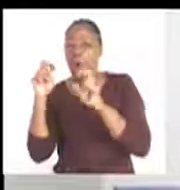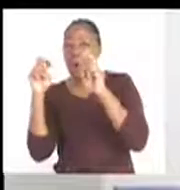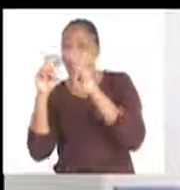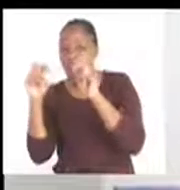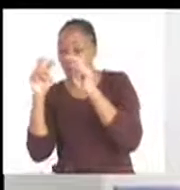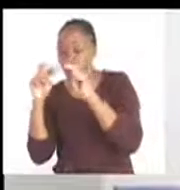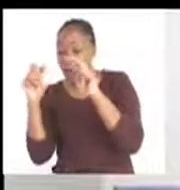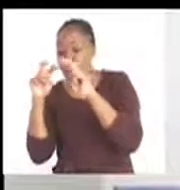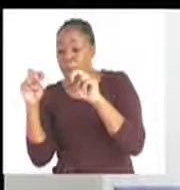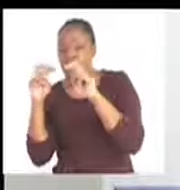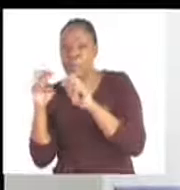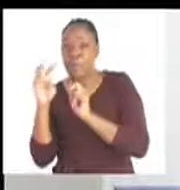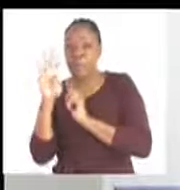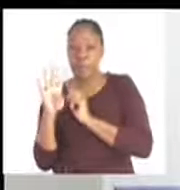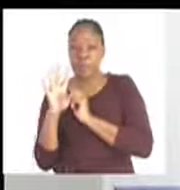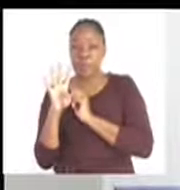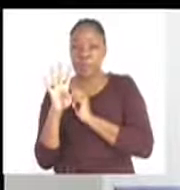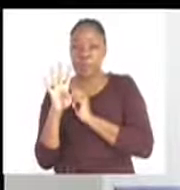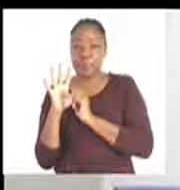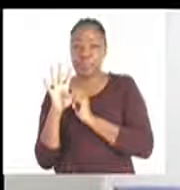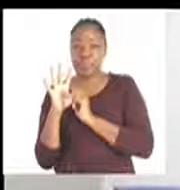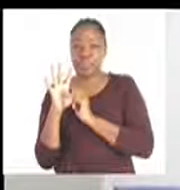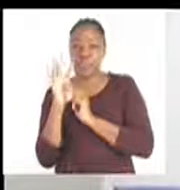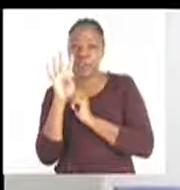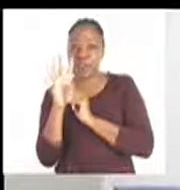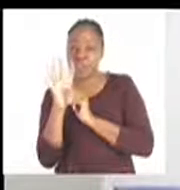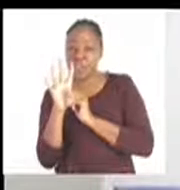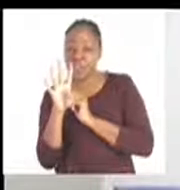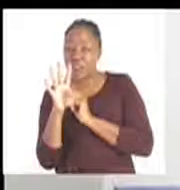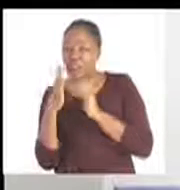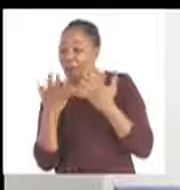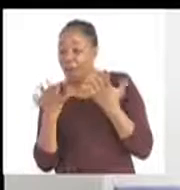Let me just check this one properly. Nope.